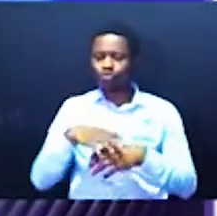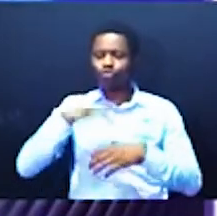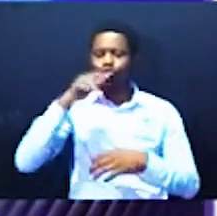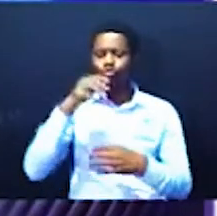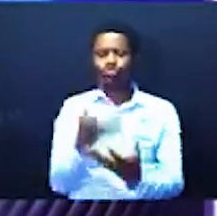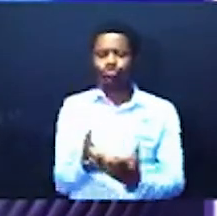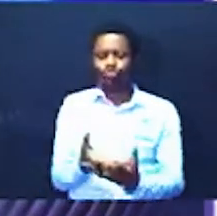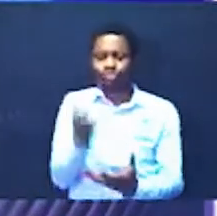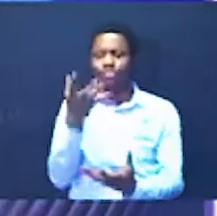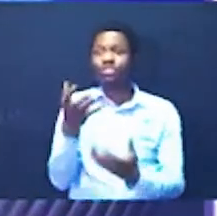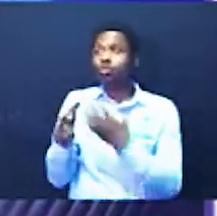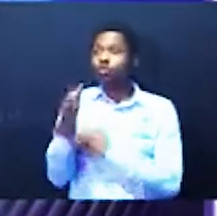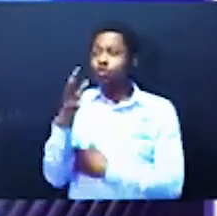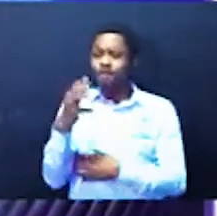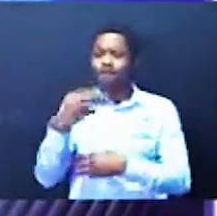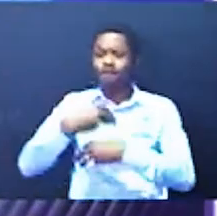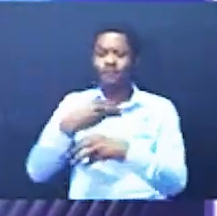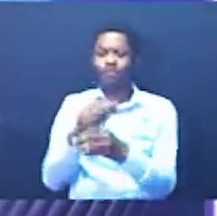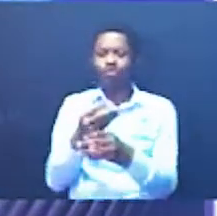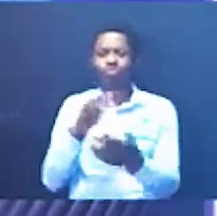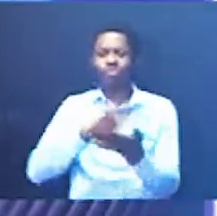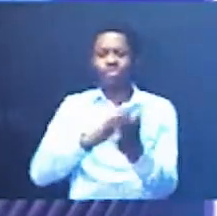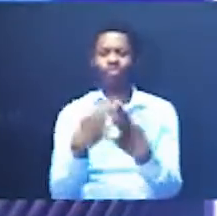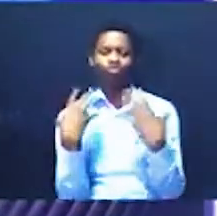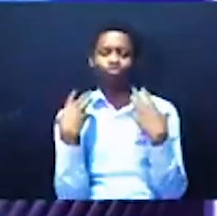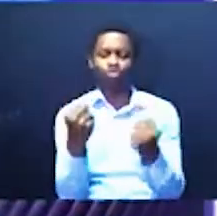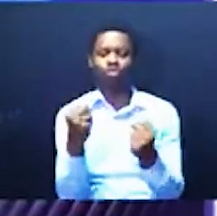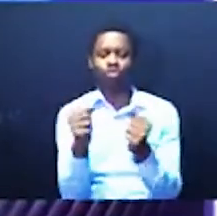power through his spirit in